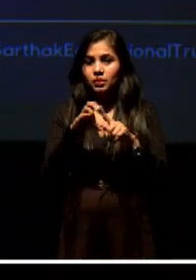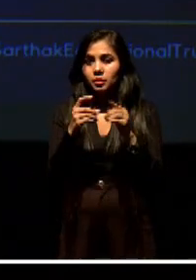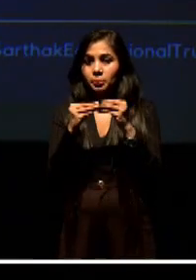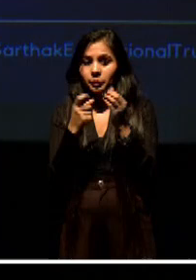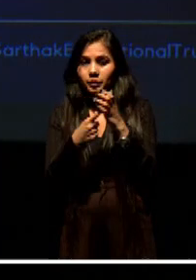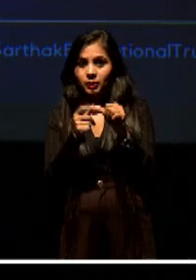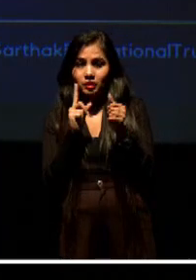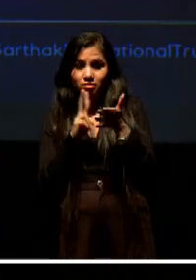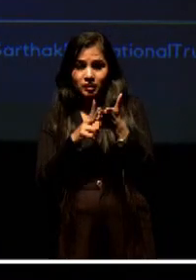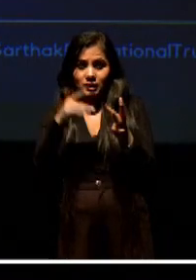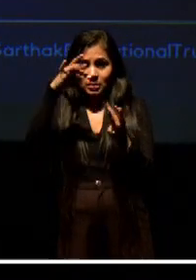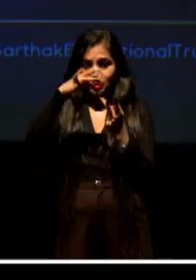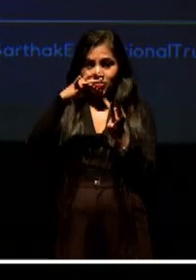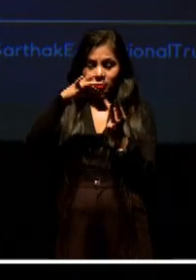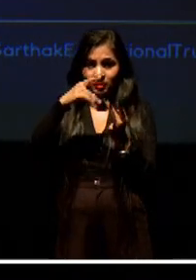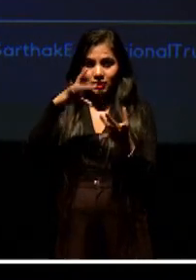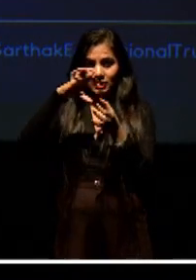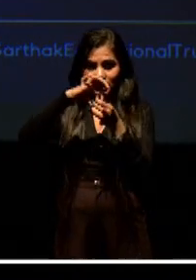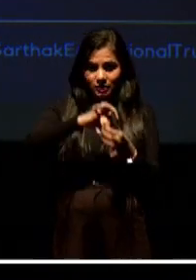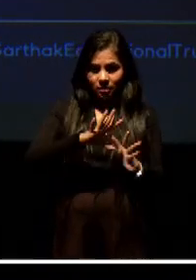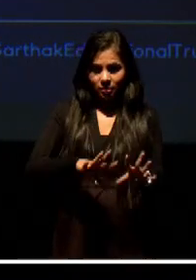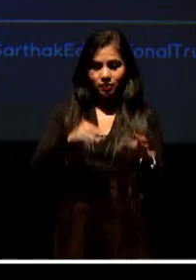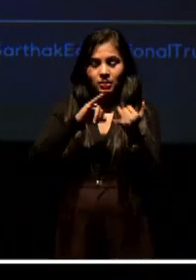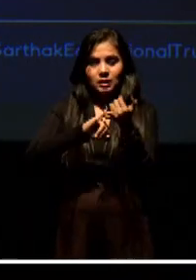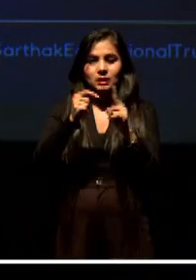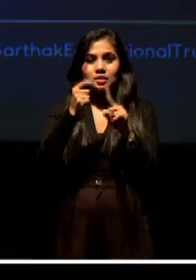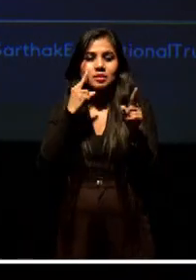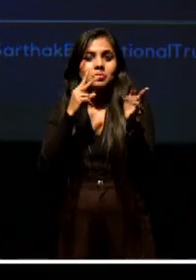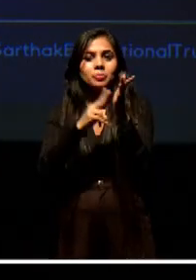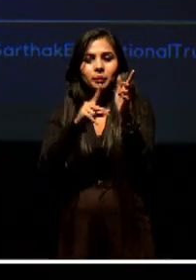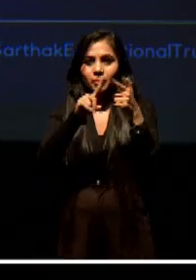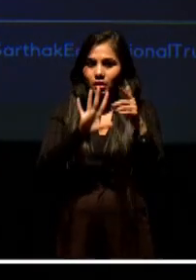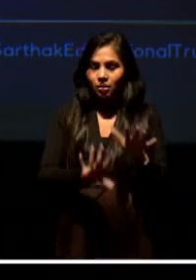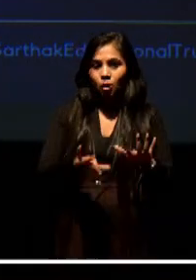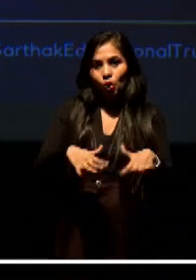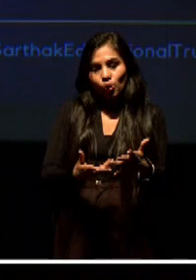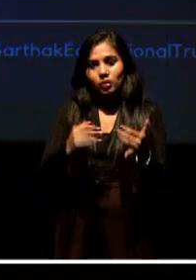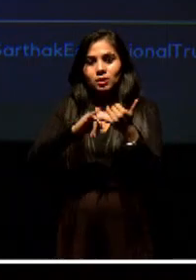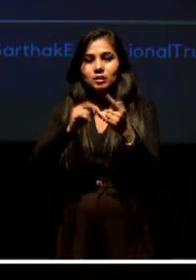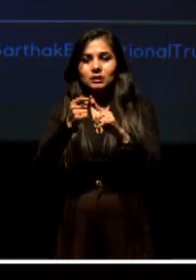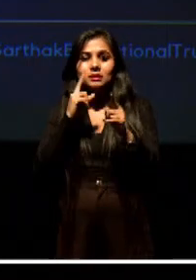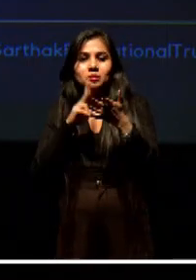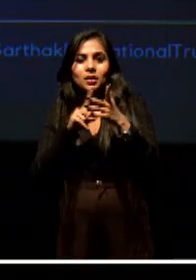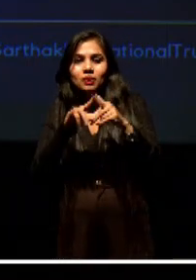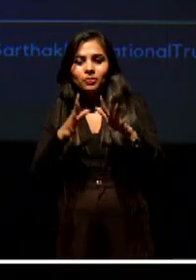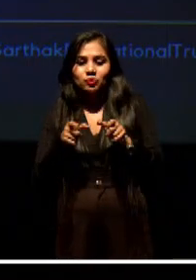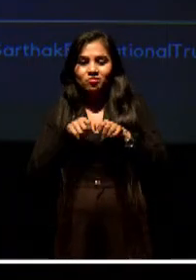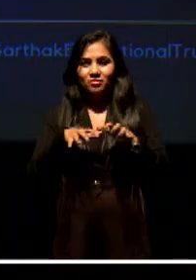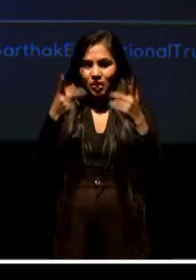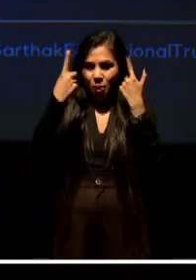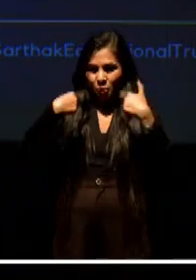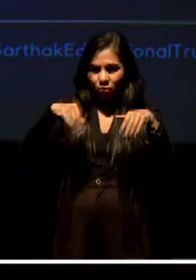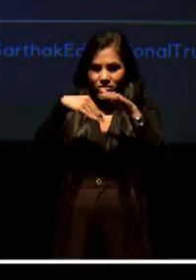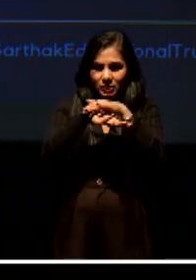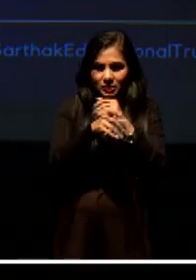connected to your spine, and that spine can somehow be connected to the like a larger network of